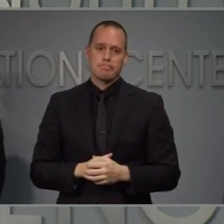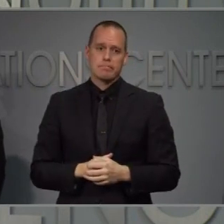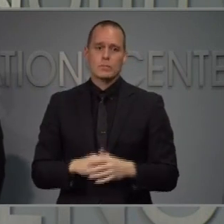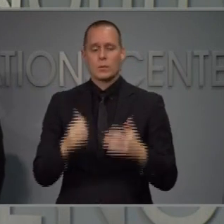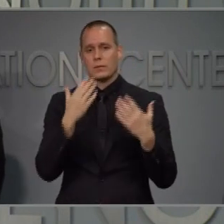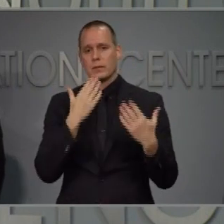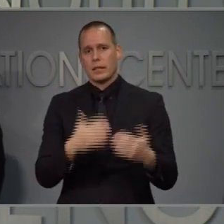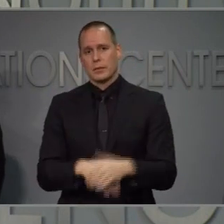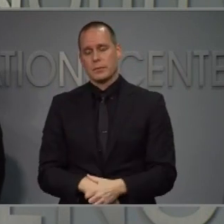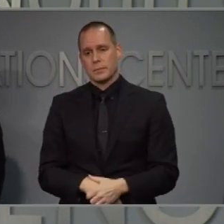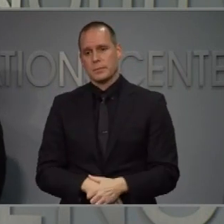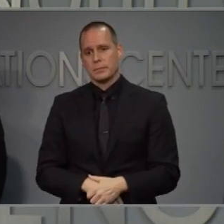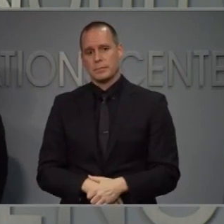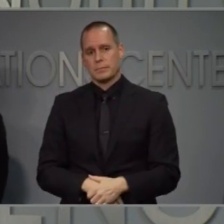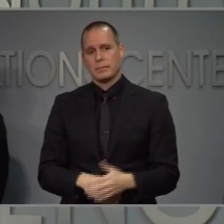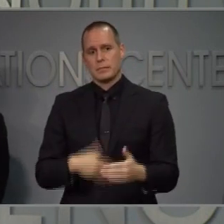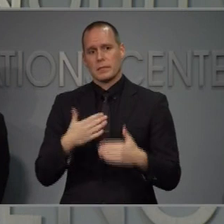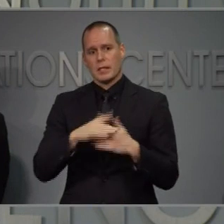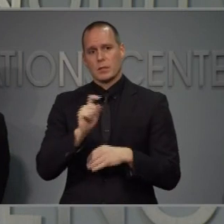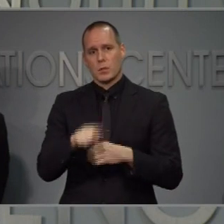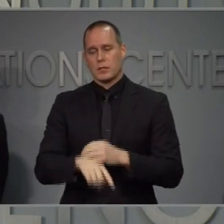Thank you. Next question.